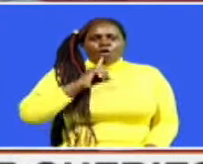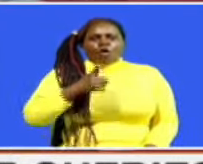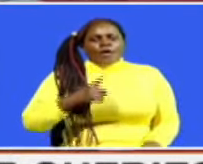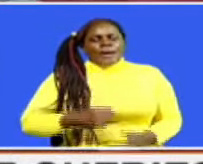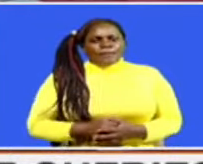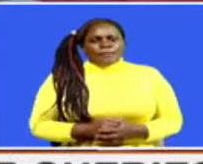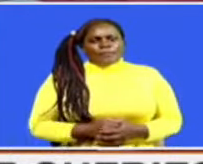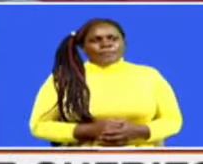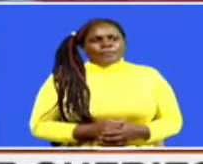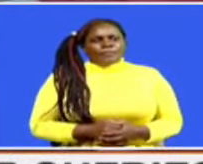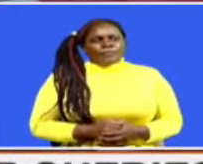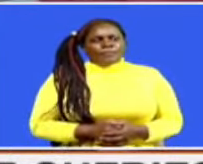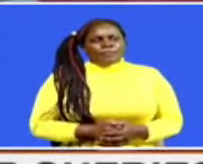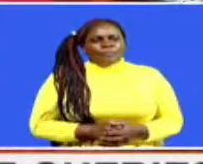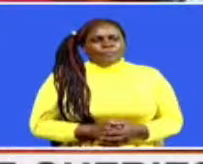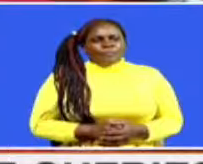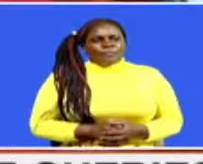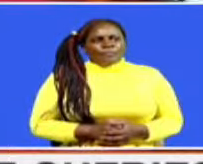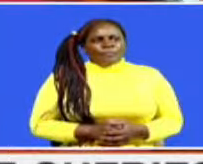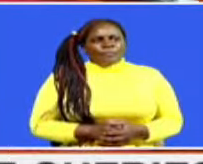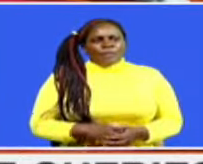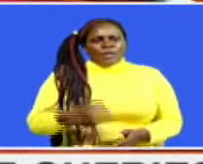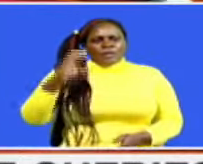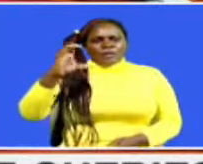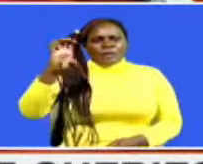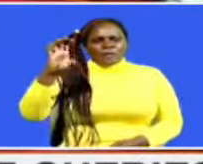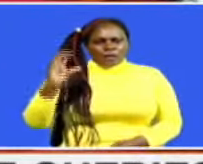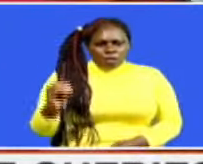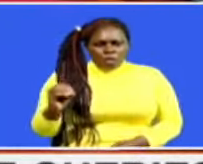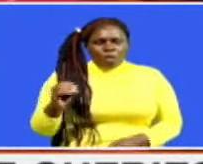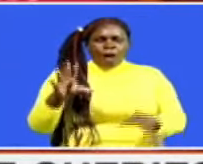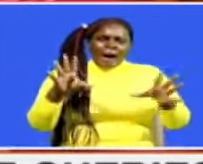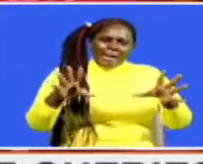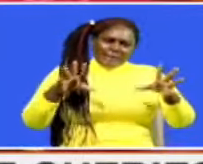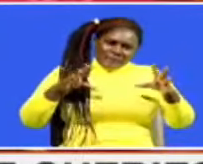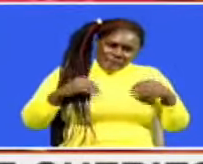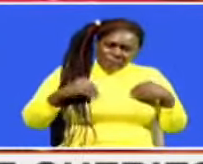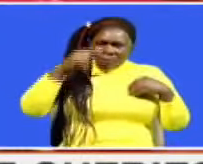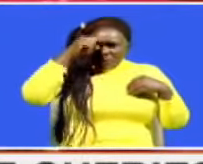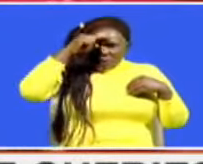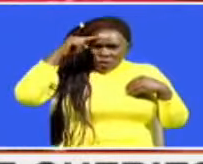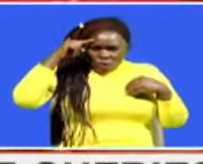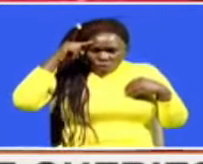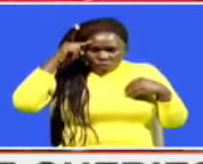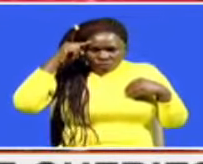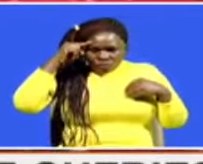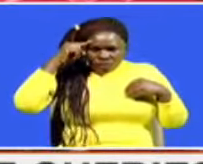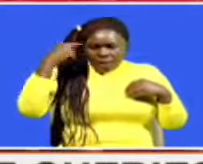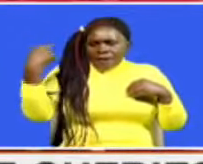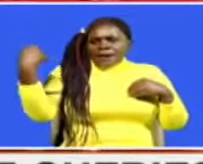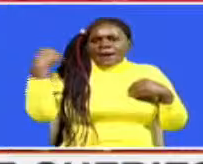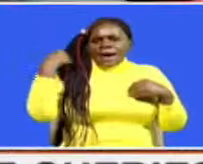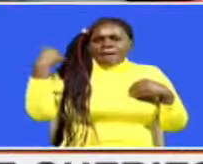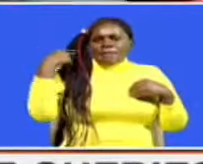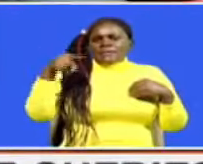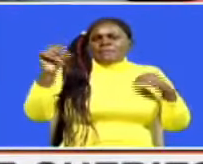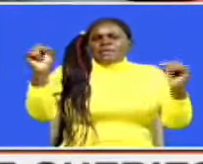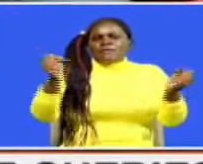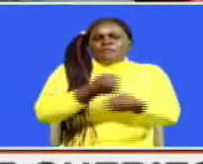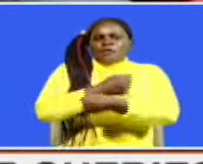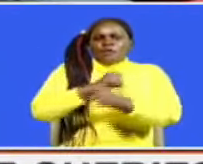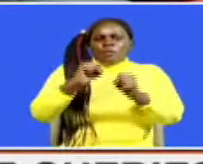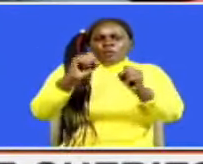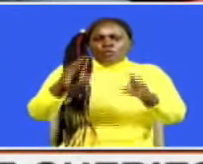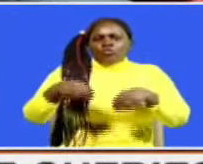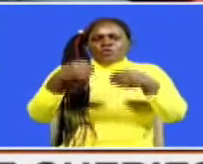Chair. Is the CEO admitting that because of sheer numbers, they are unable